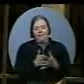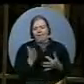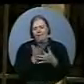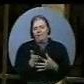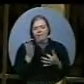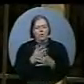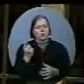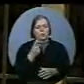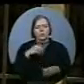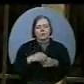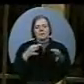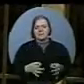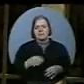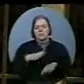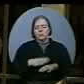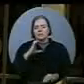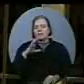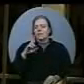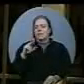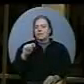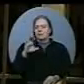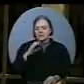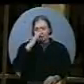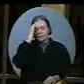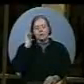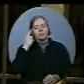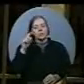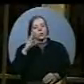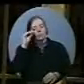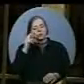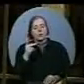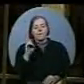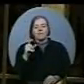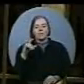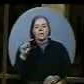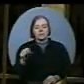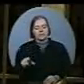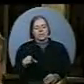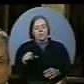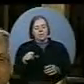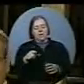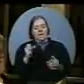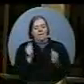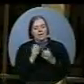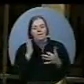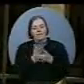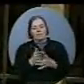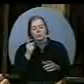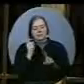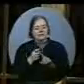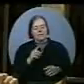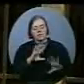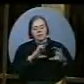Pentafuntas, they not only broke the vetting process, they did it with the direct intervention of the PMO. So now we have the political strings of the Prime